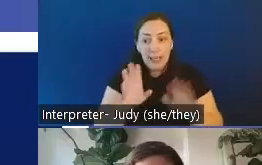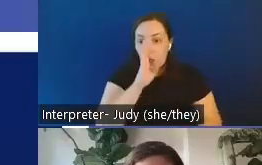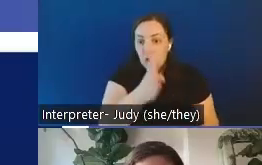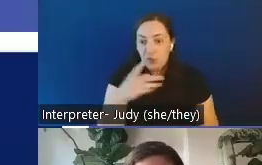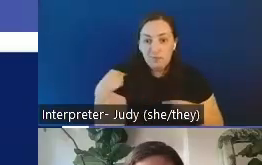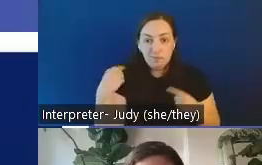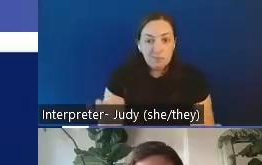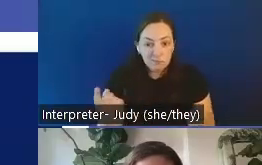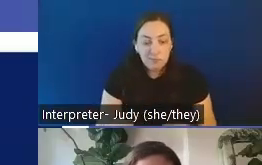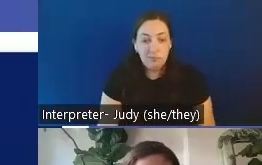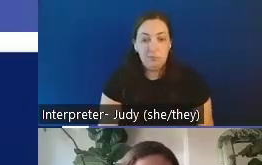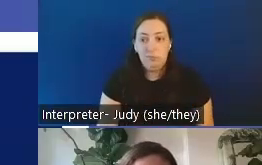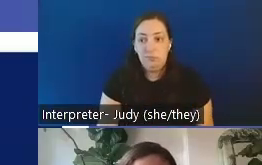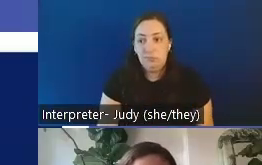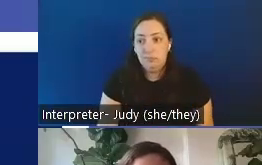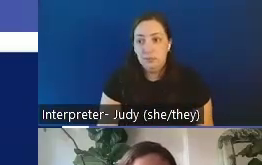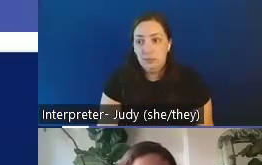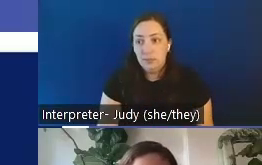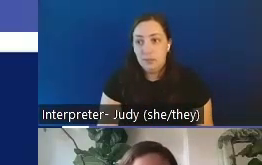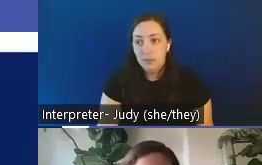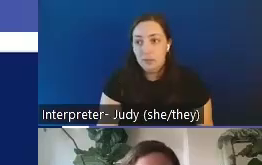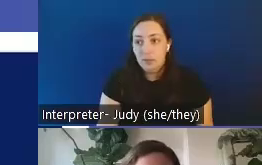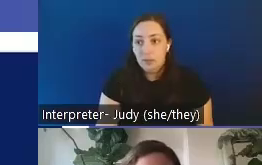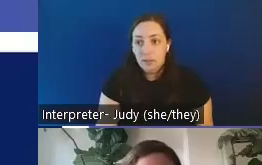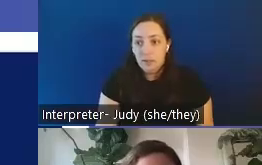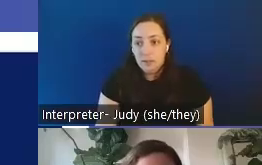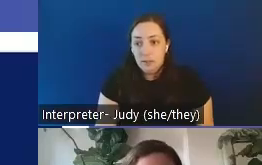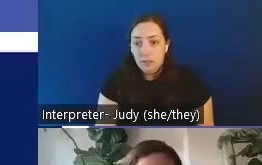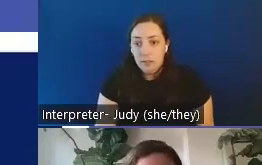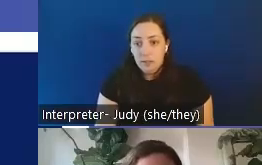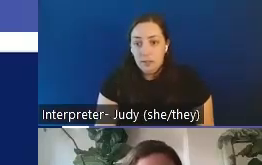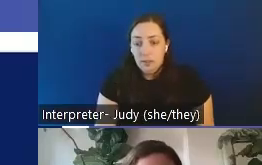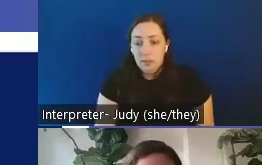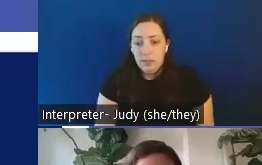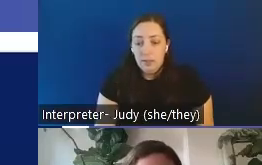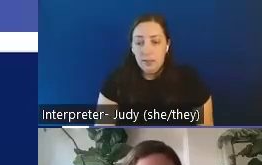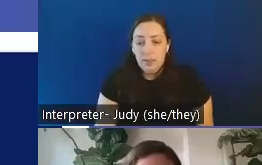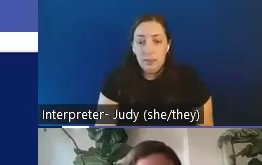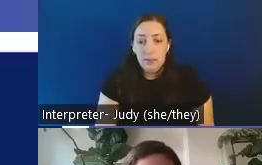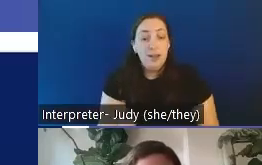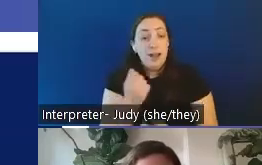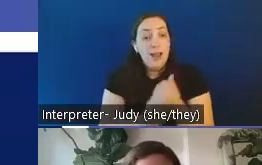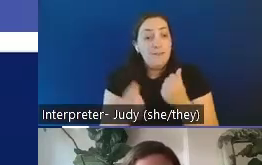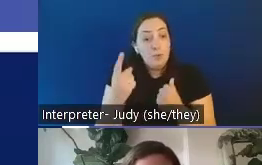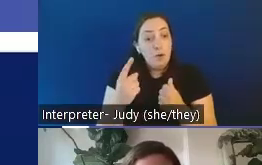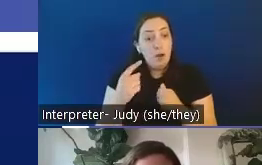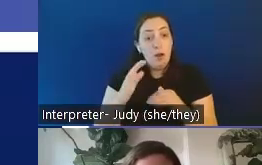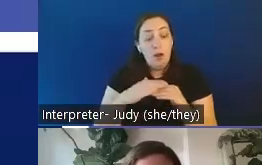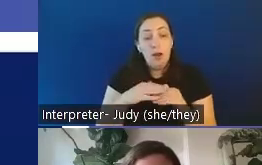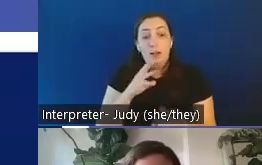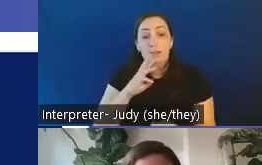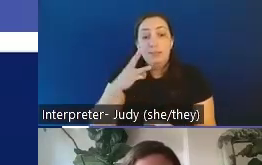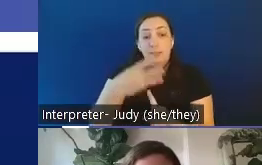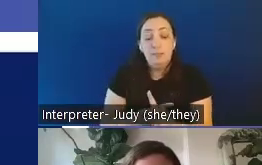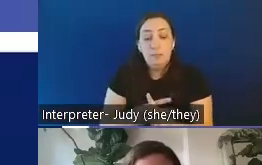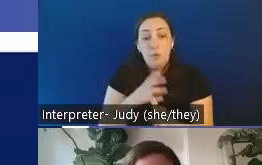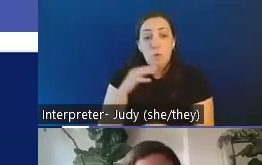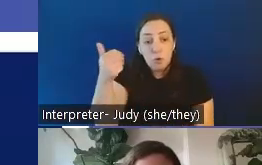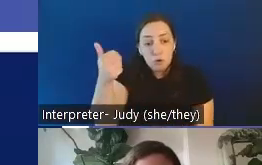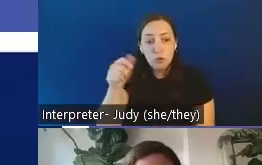has been in past seasons. In a nutshell, everyone 6 months and older should be getting this